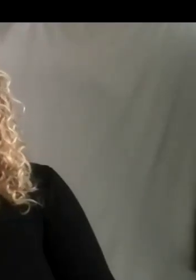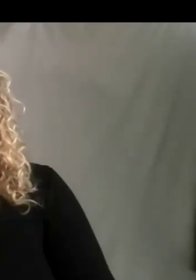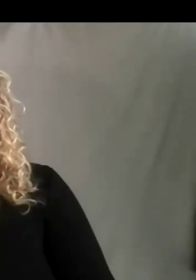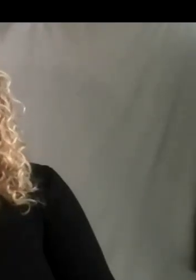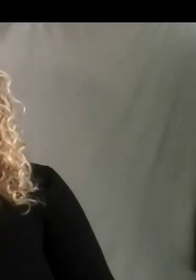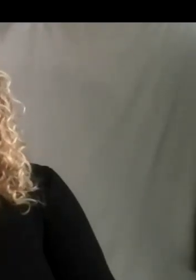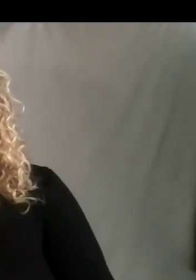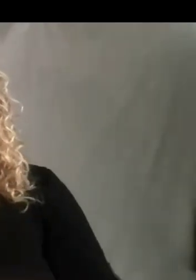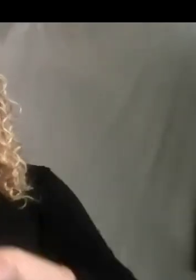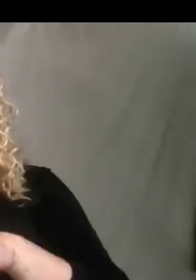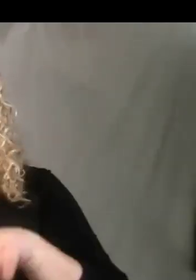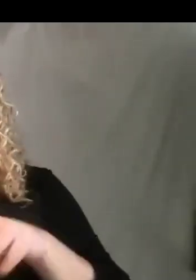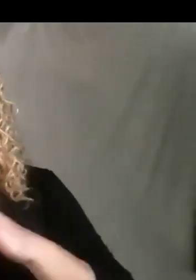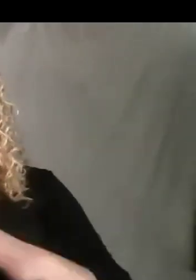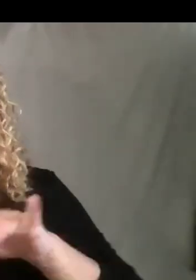So,